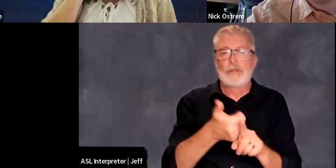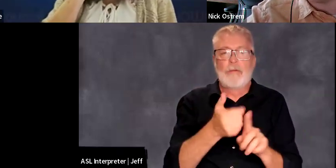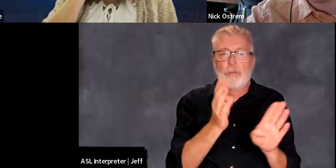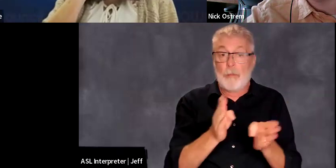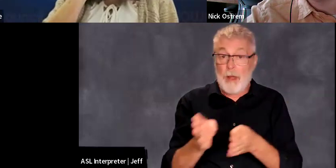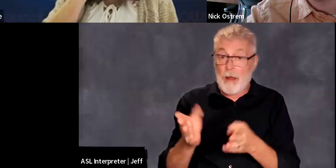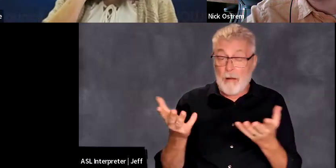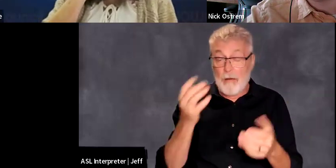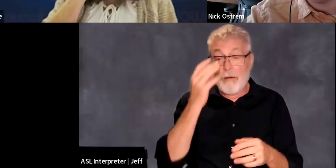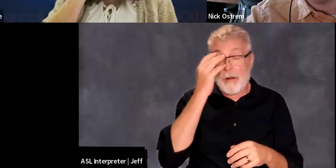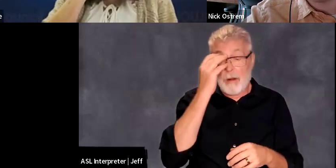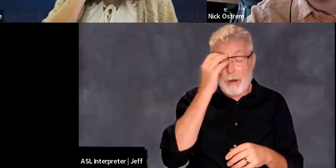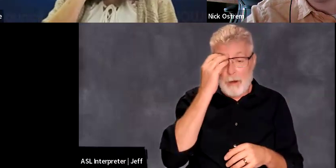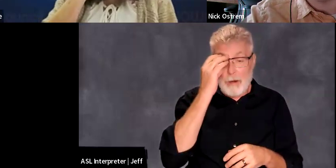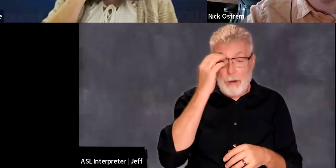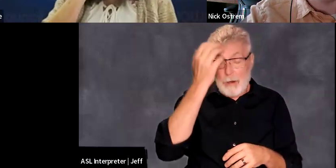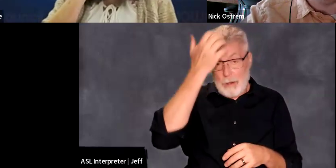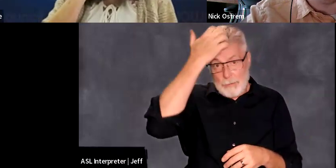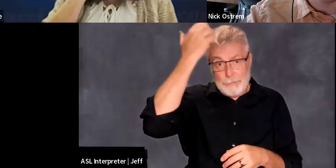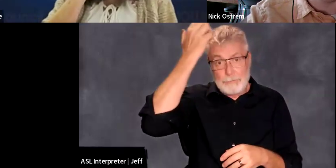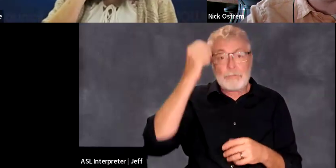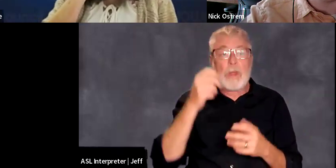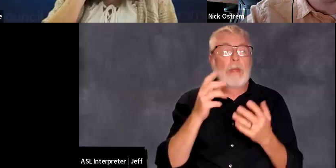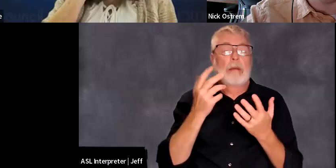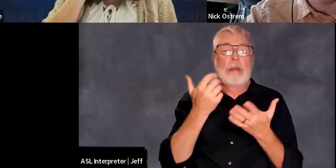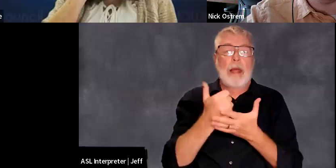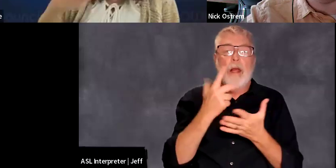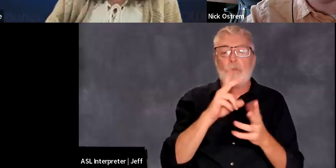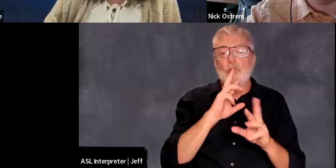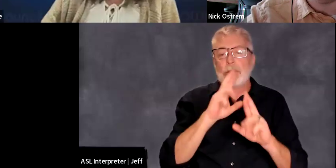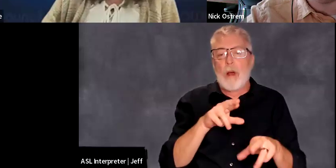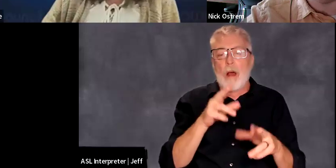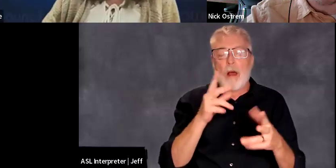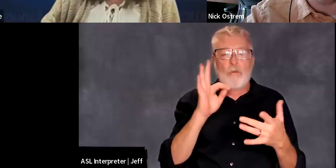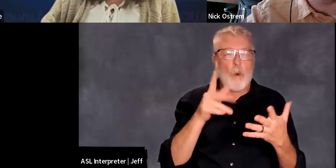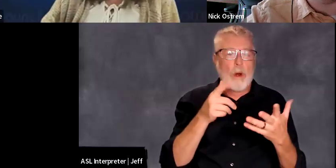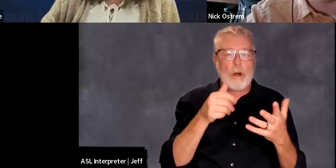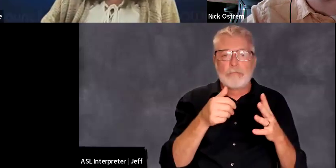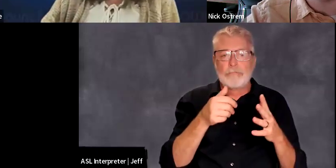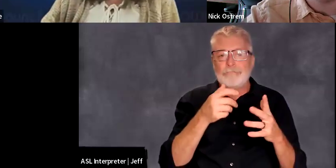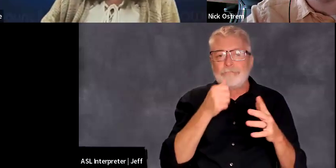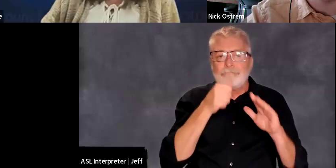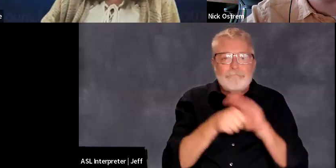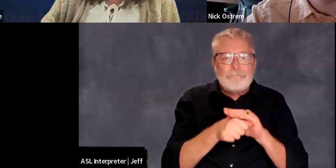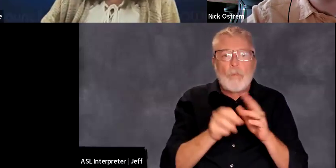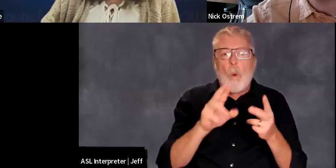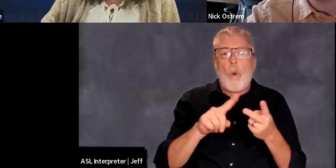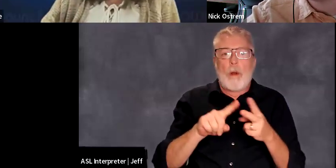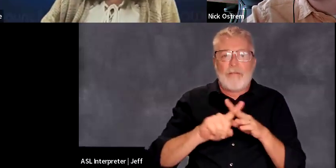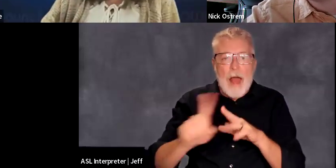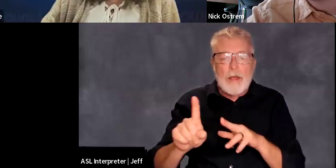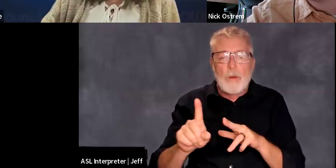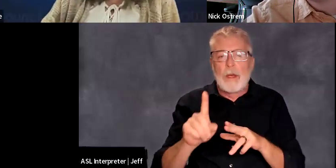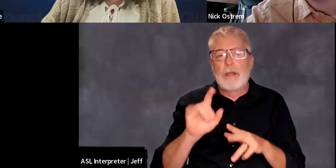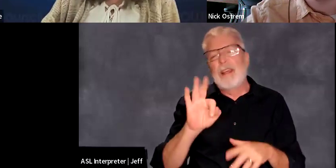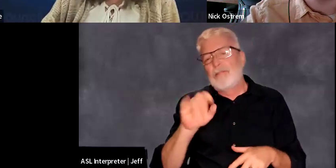and help, respond to shelter and evacuate if necessary. And then you started to